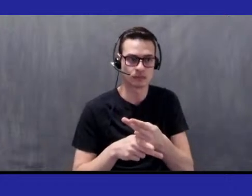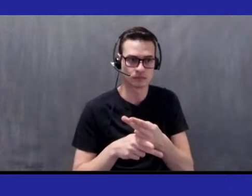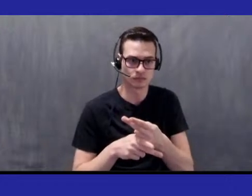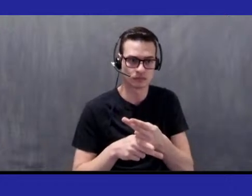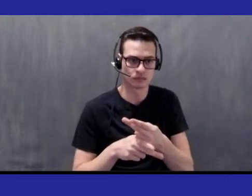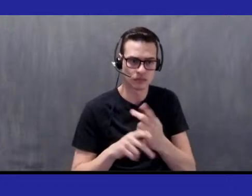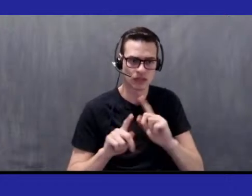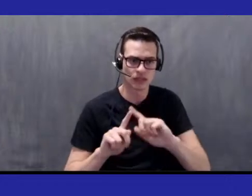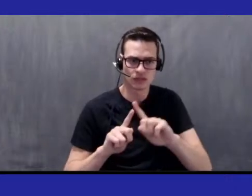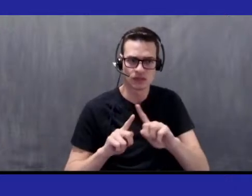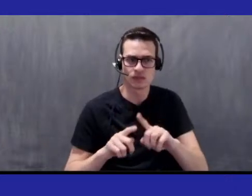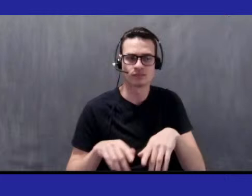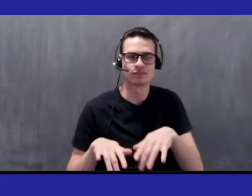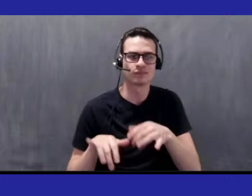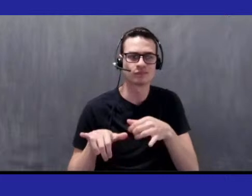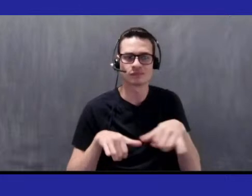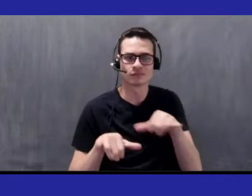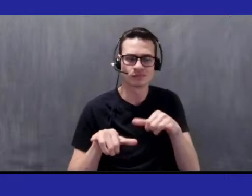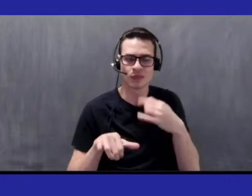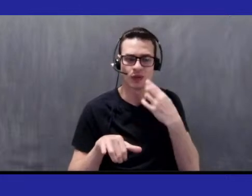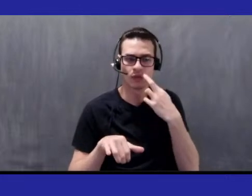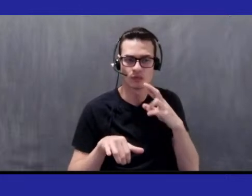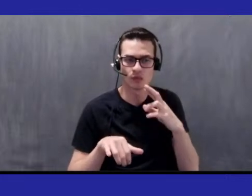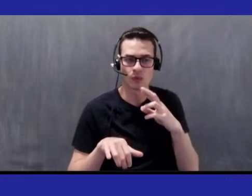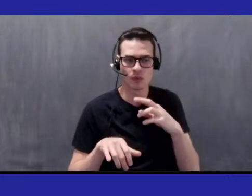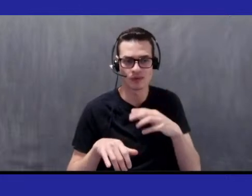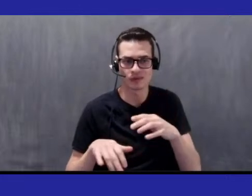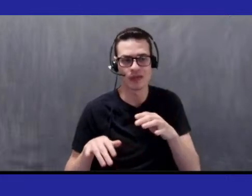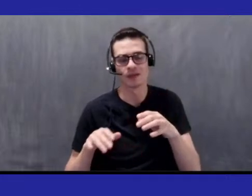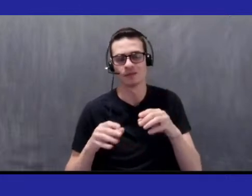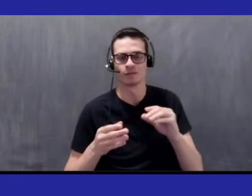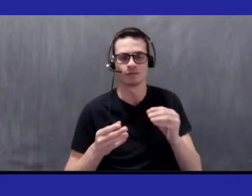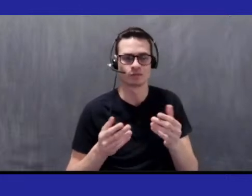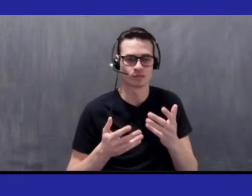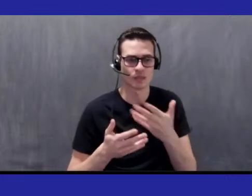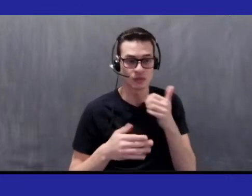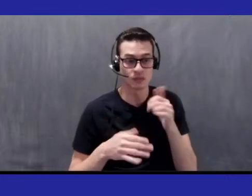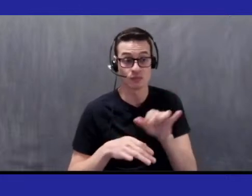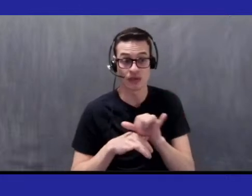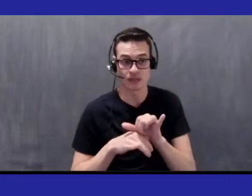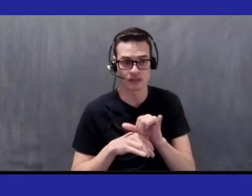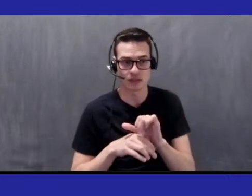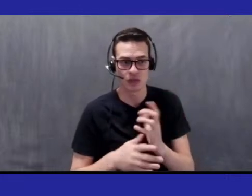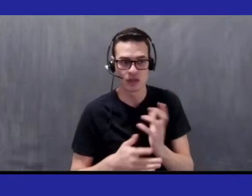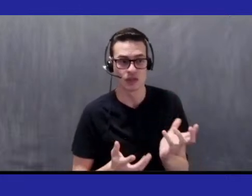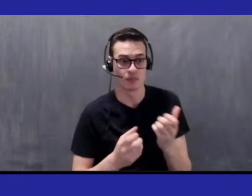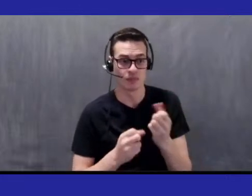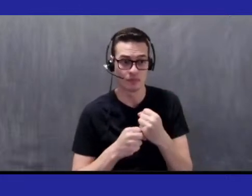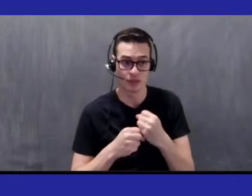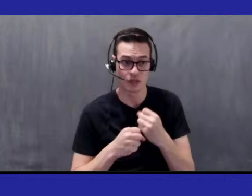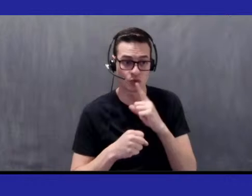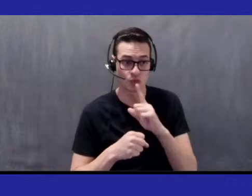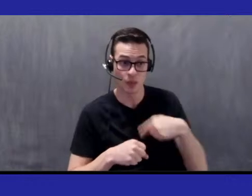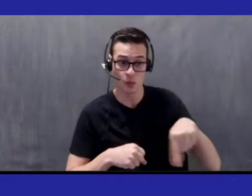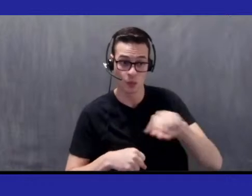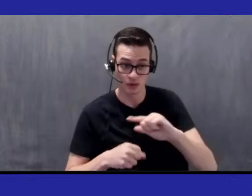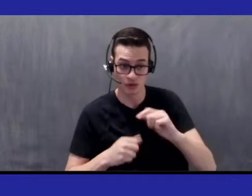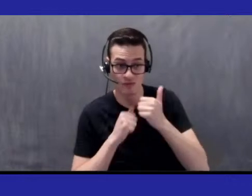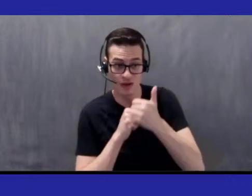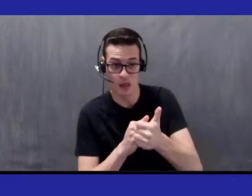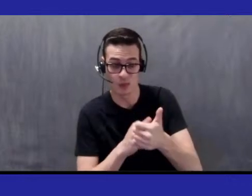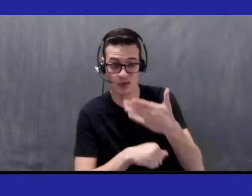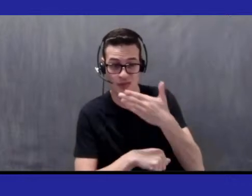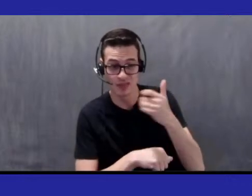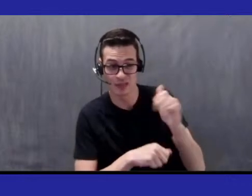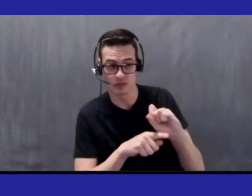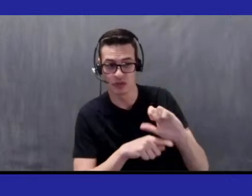and ensure that H&H is doing right by this vulnerable population. I'll end with just a preview of some of the